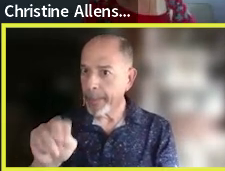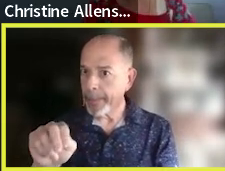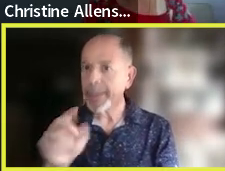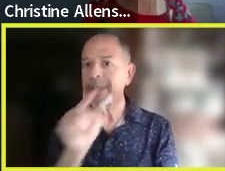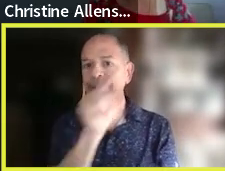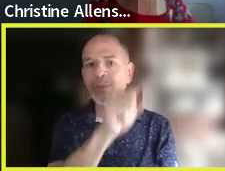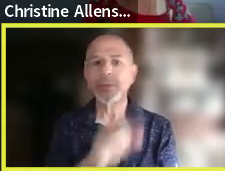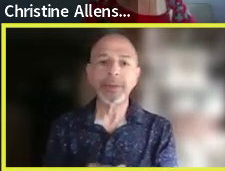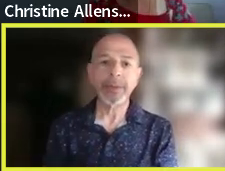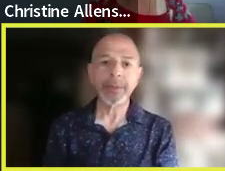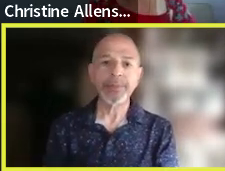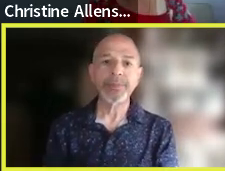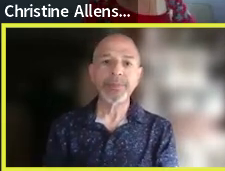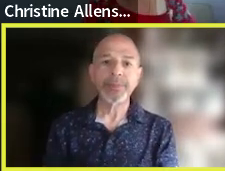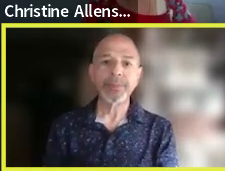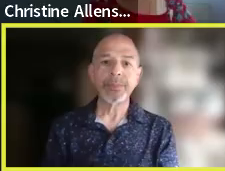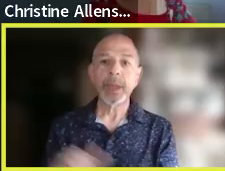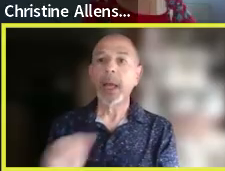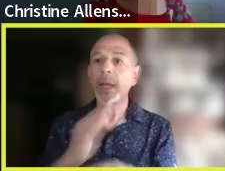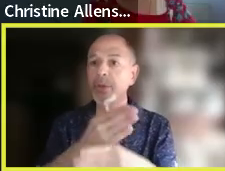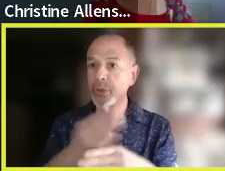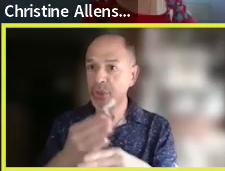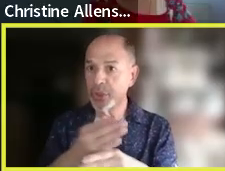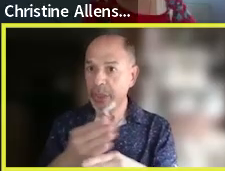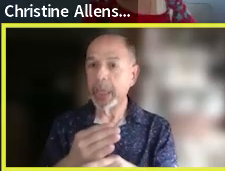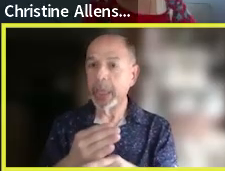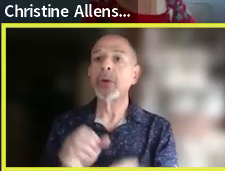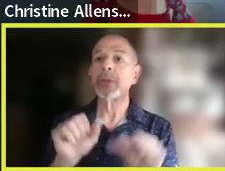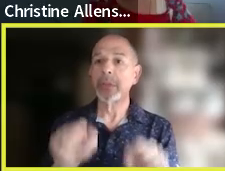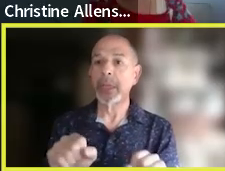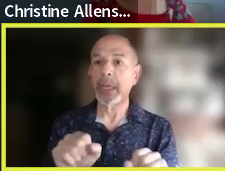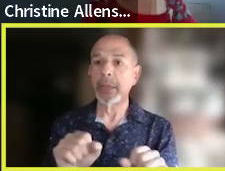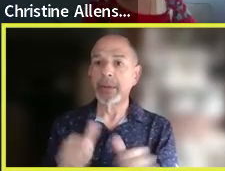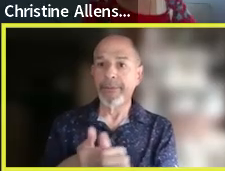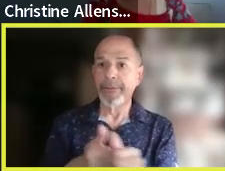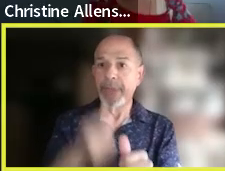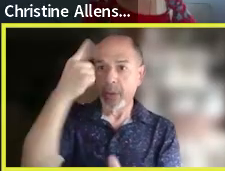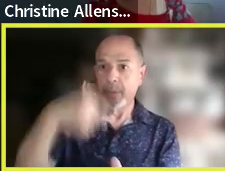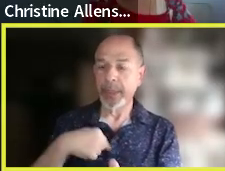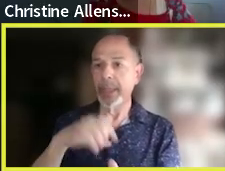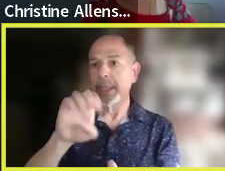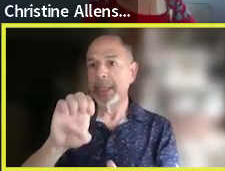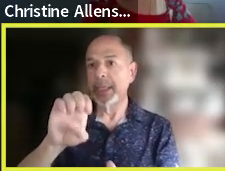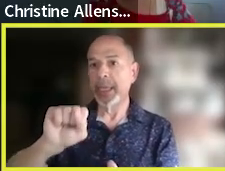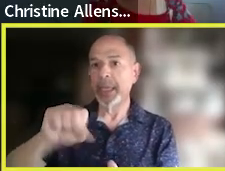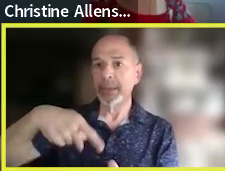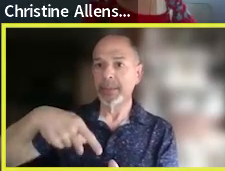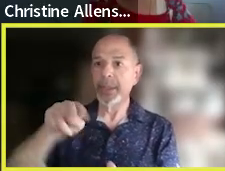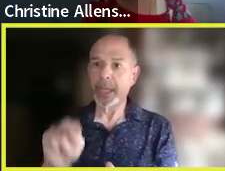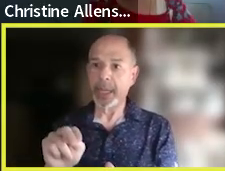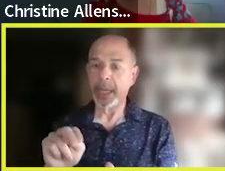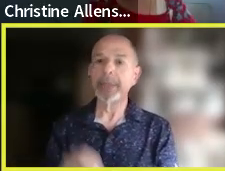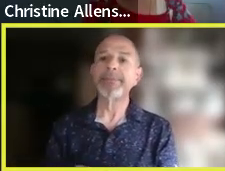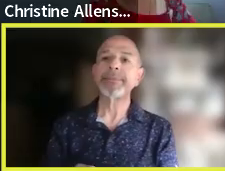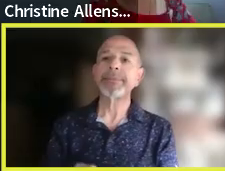on ESPN, Disney Plus, ABC 6, um, NFL Network. I think was